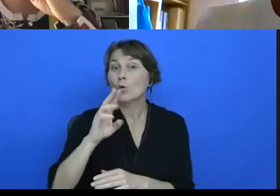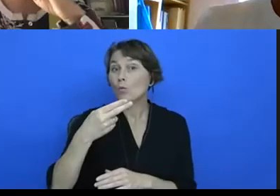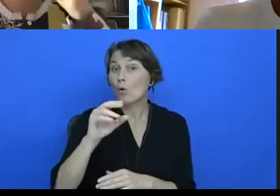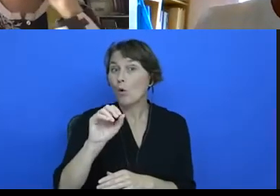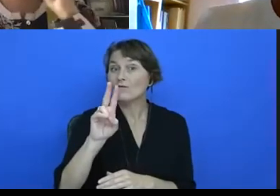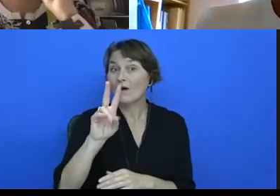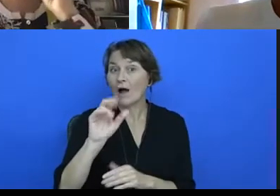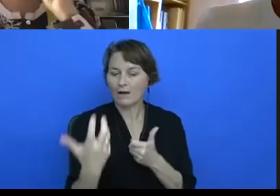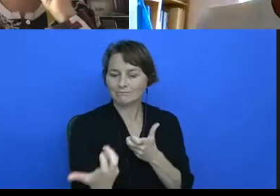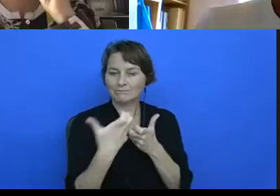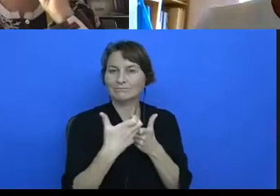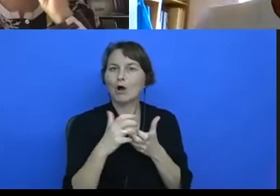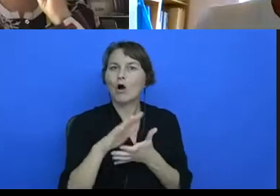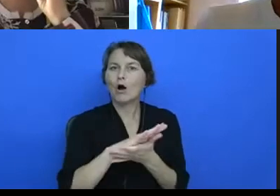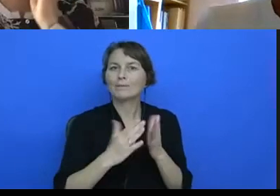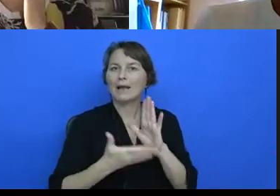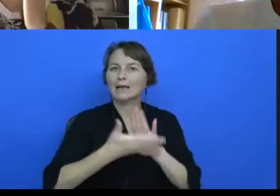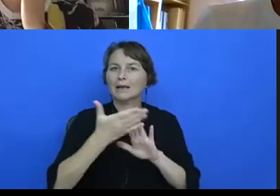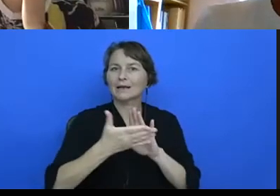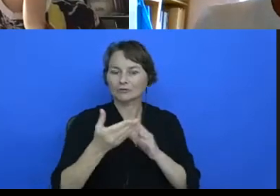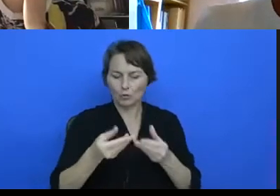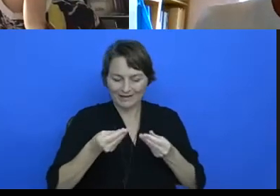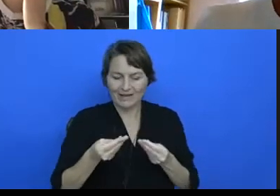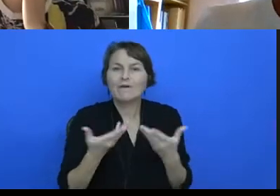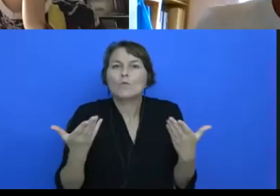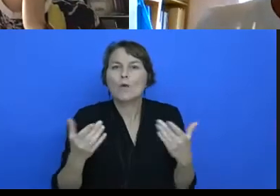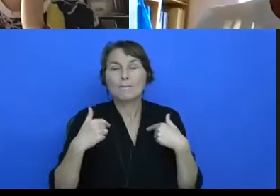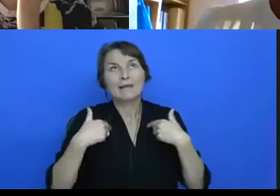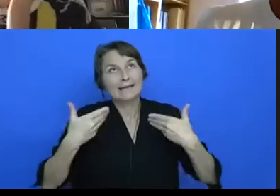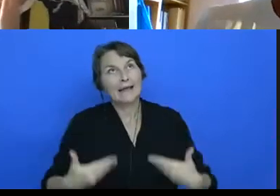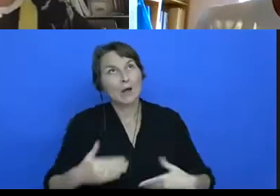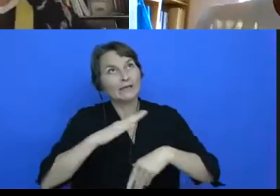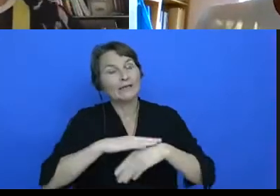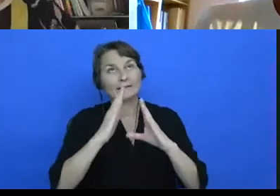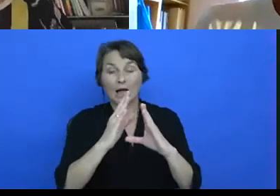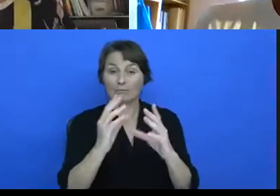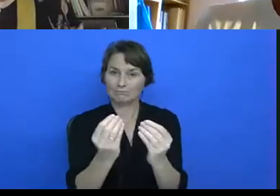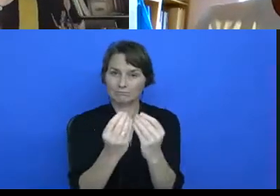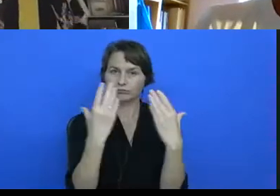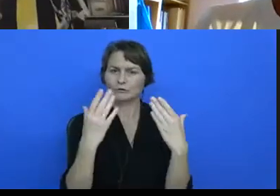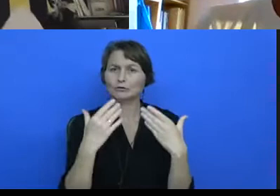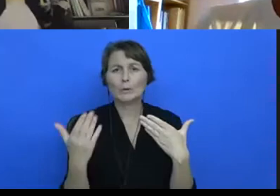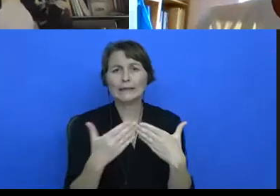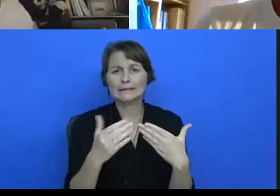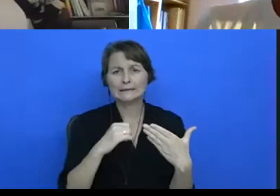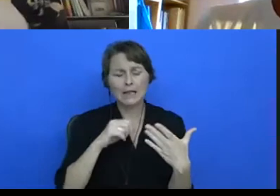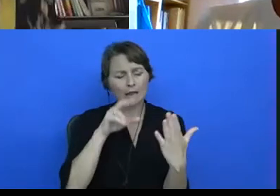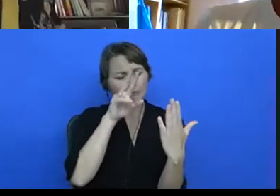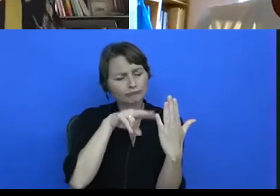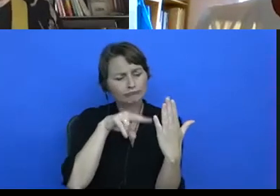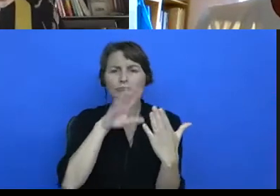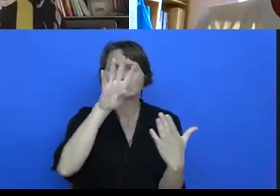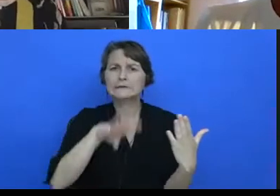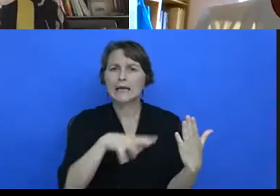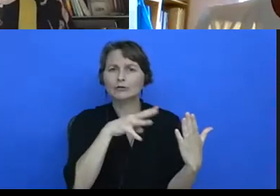you the times that are for wherever you are at. And so it made it actually really easy for participants to schedule their day without having